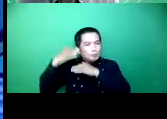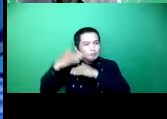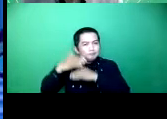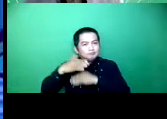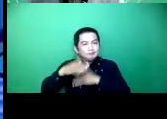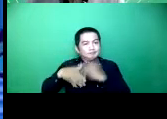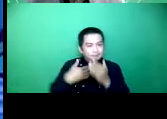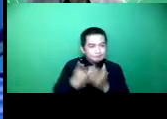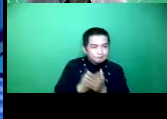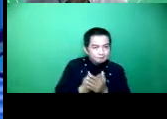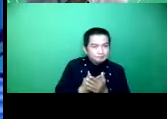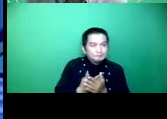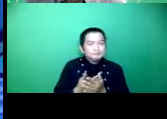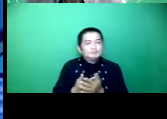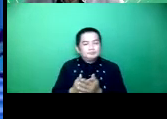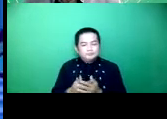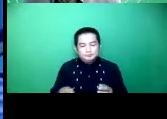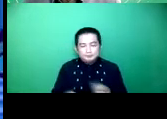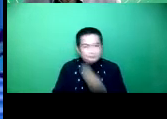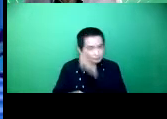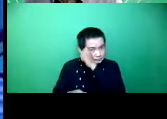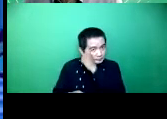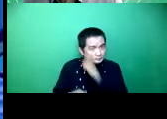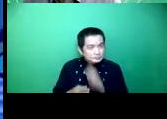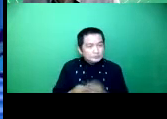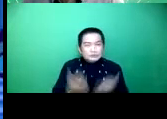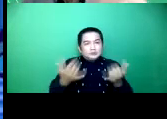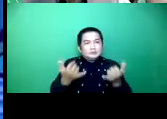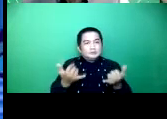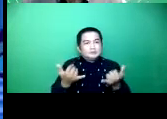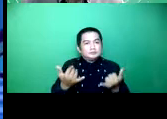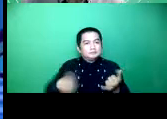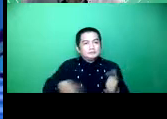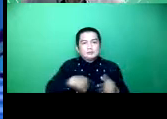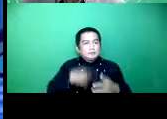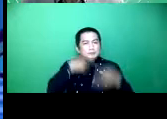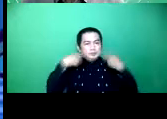recap for the previous webinar. And so now that we've covered